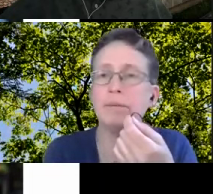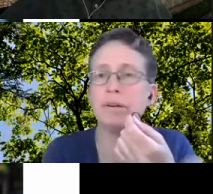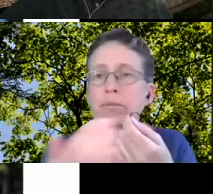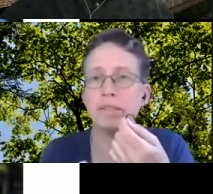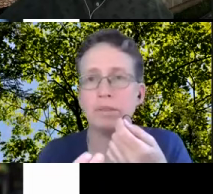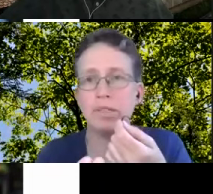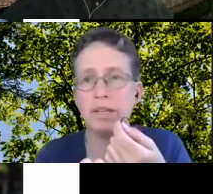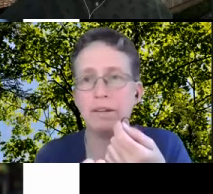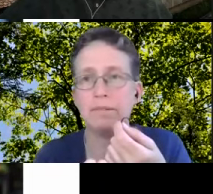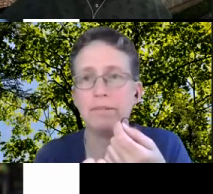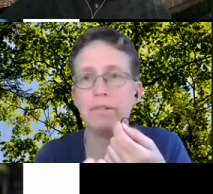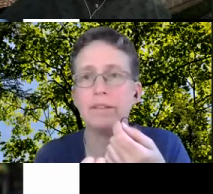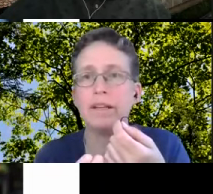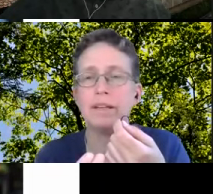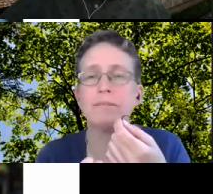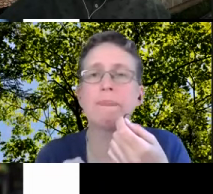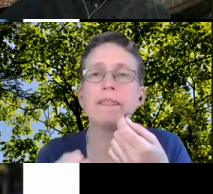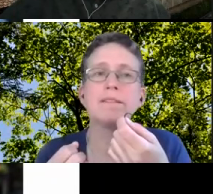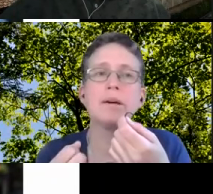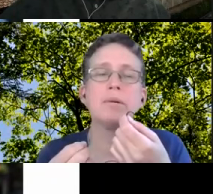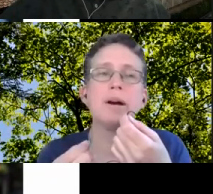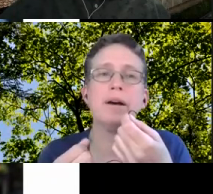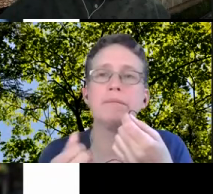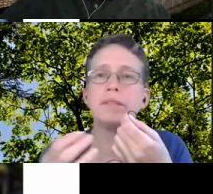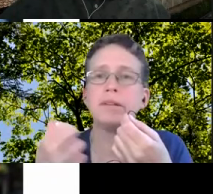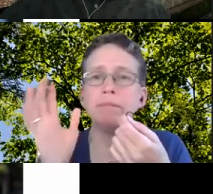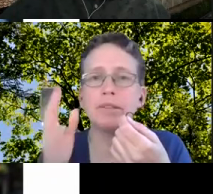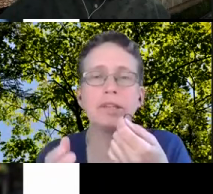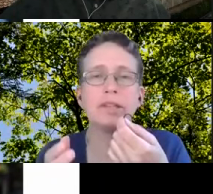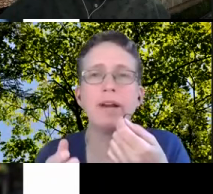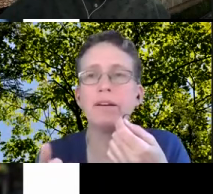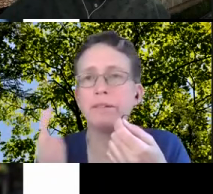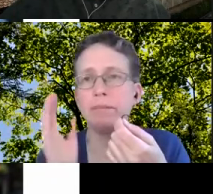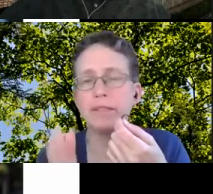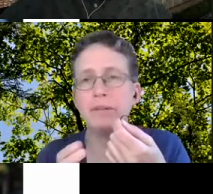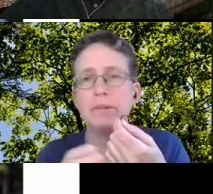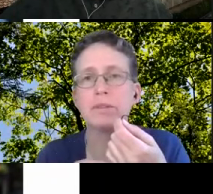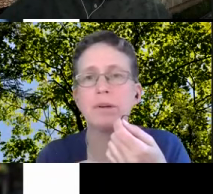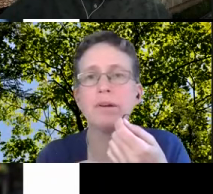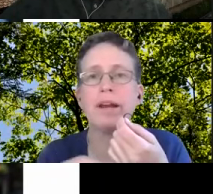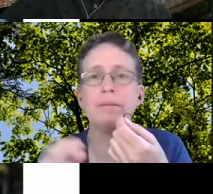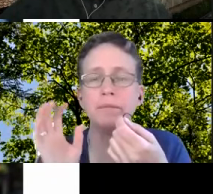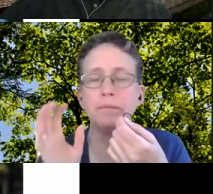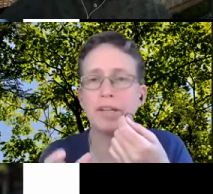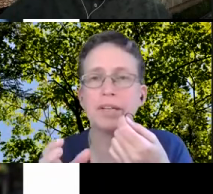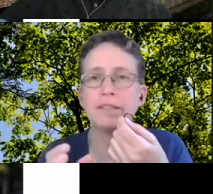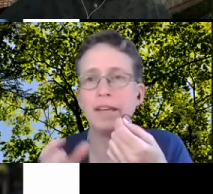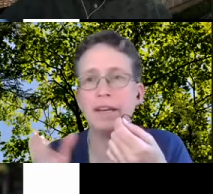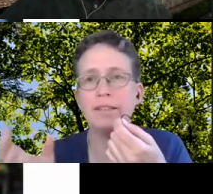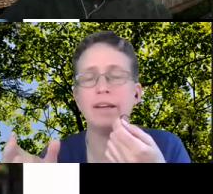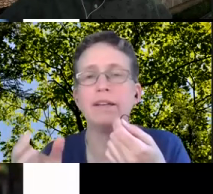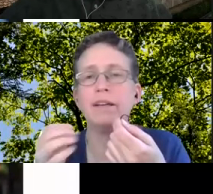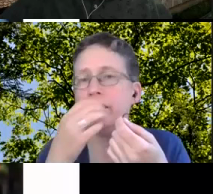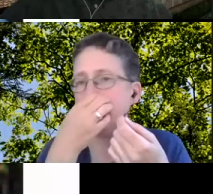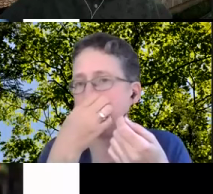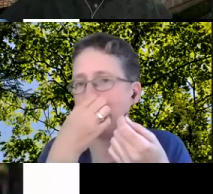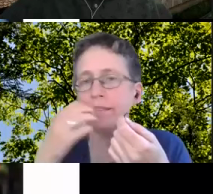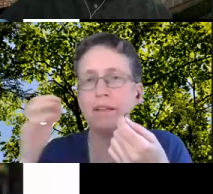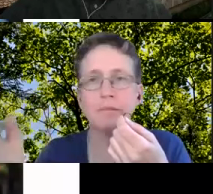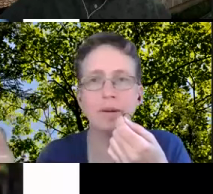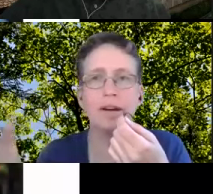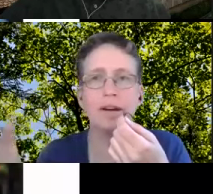the neighborhood wants to achieve in it. So, so the pictures on the right are from the City Roots program projects that they did